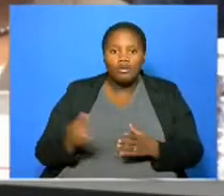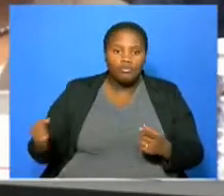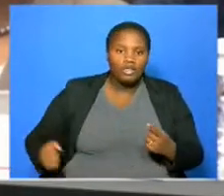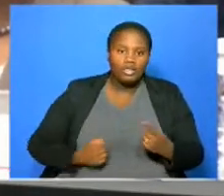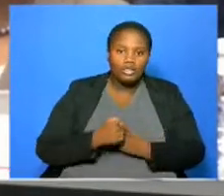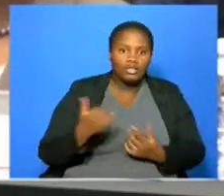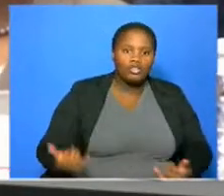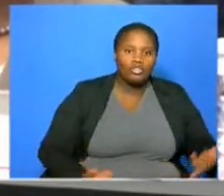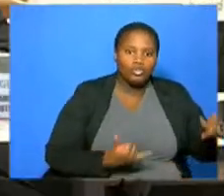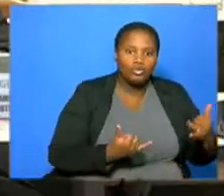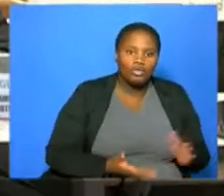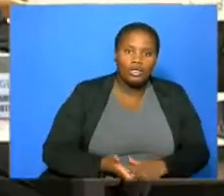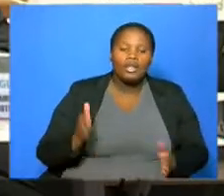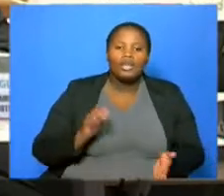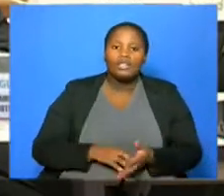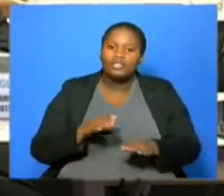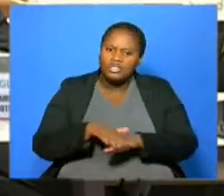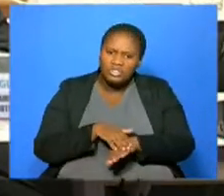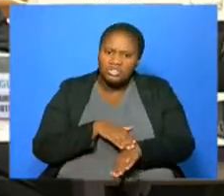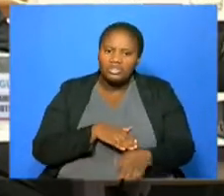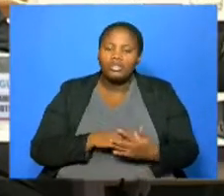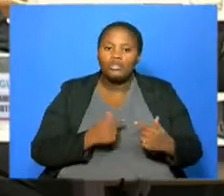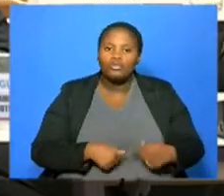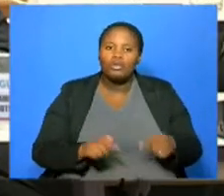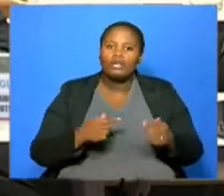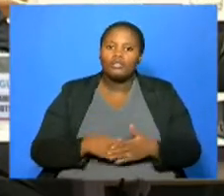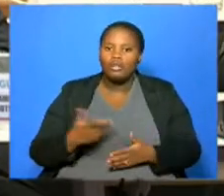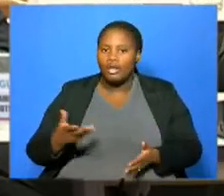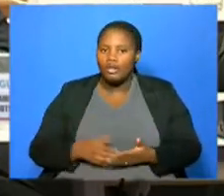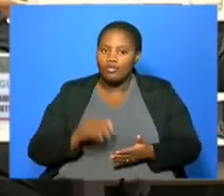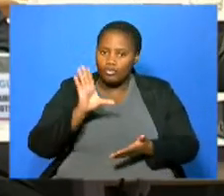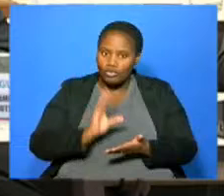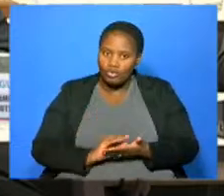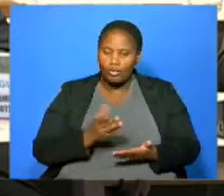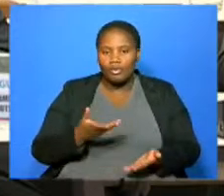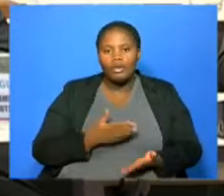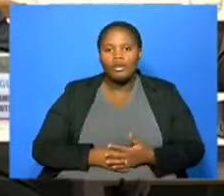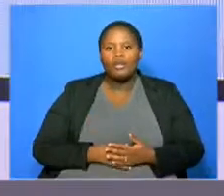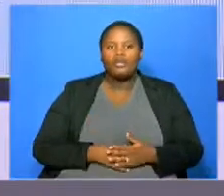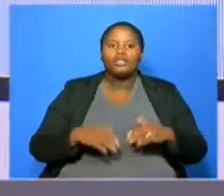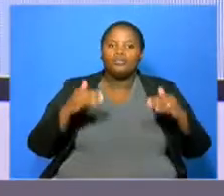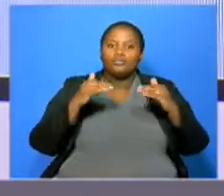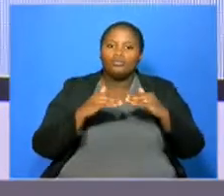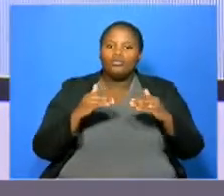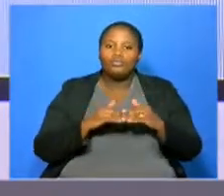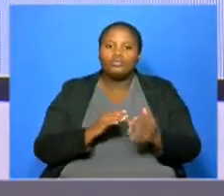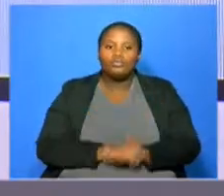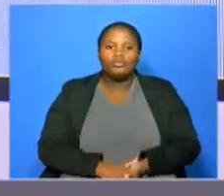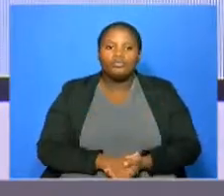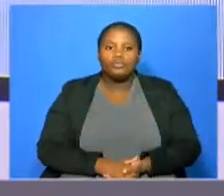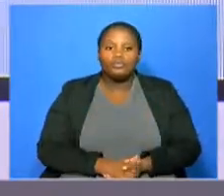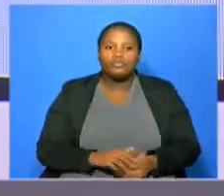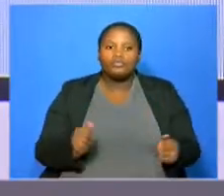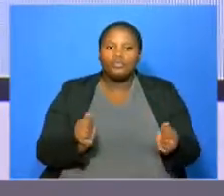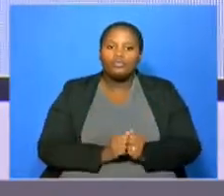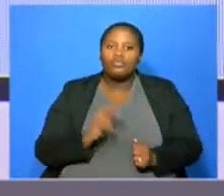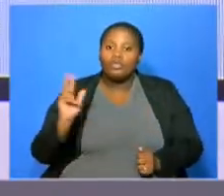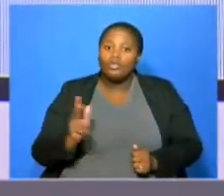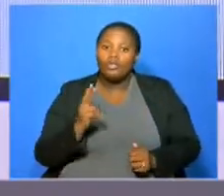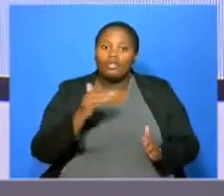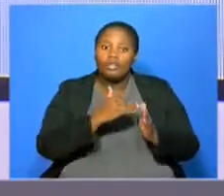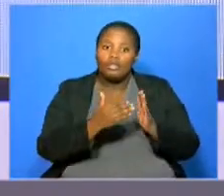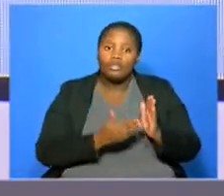well as slowing down efforts aimed at reducing income inequality and poverty. By the third quarter of